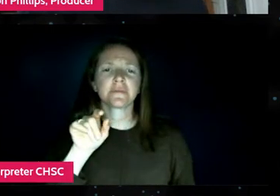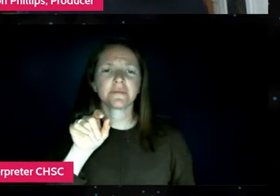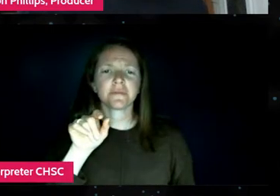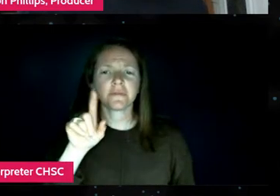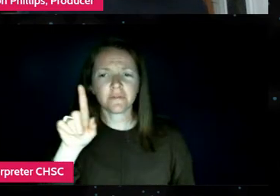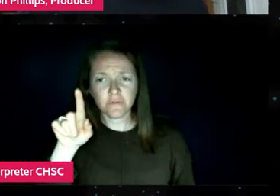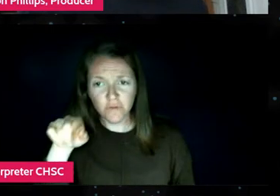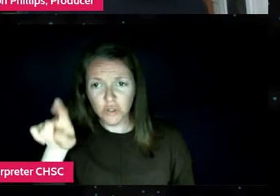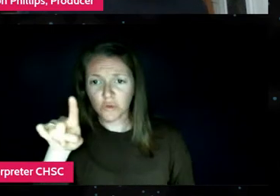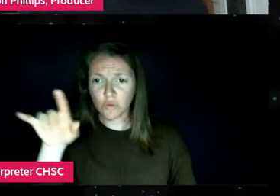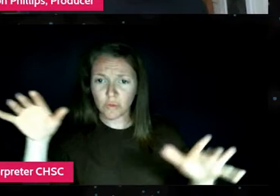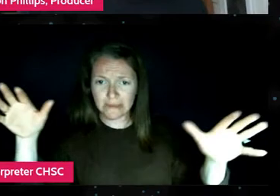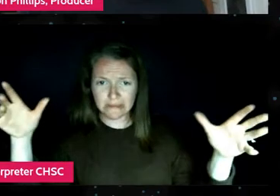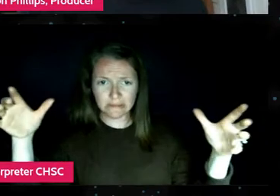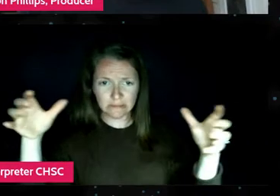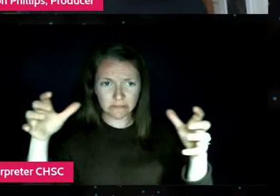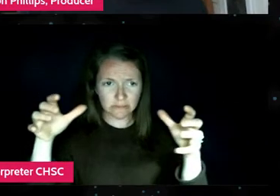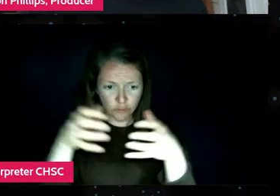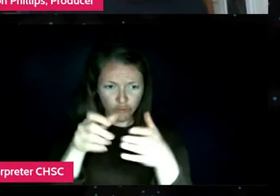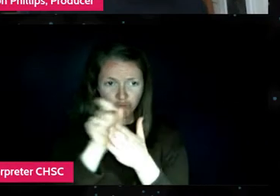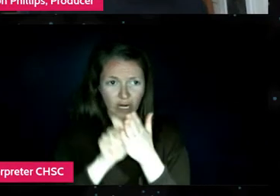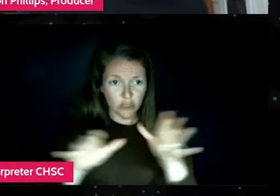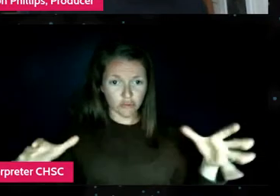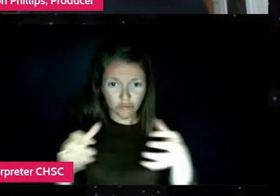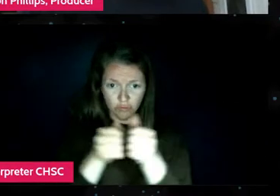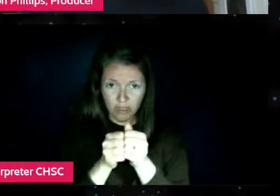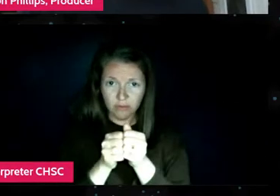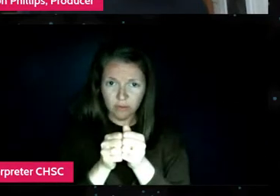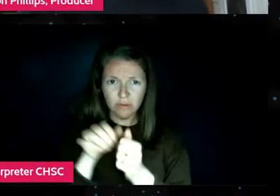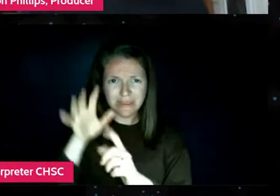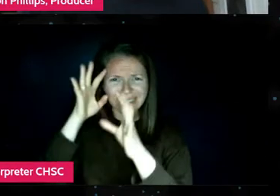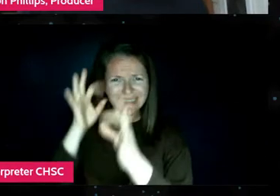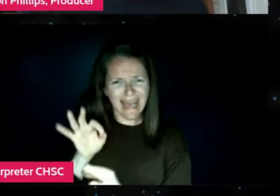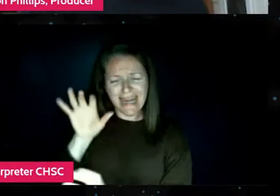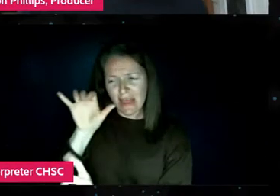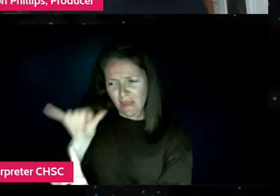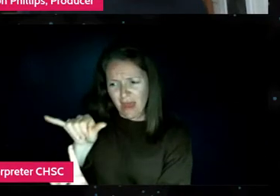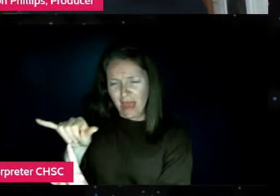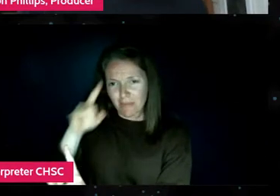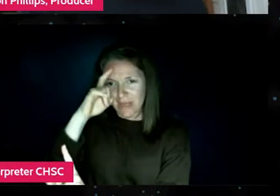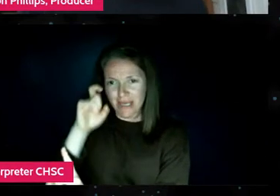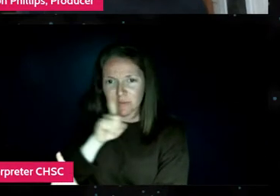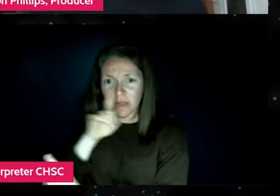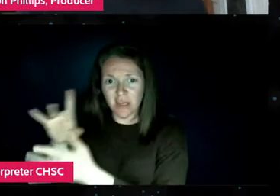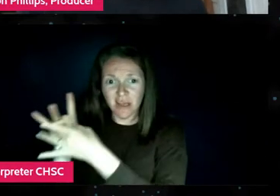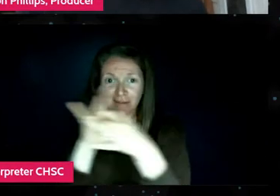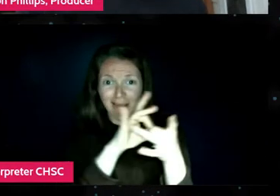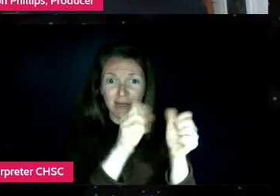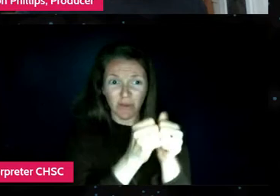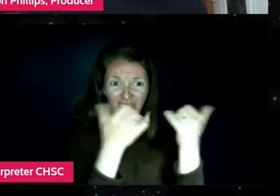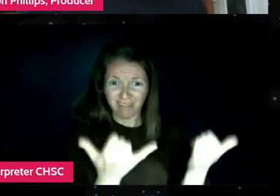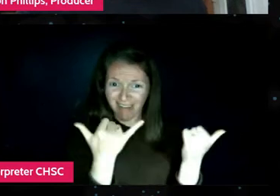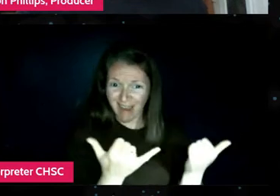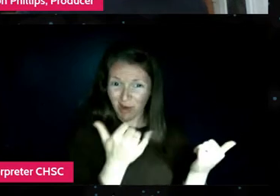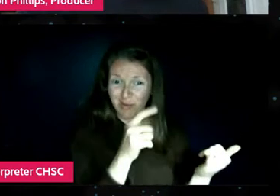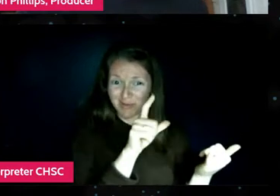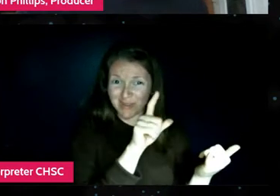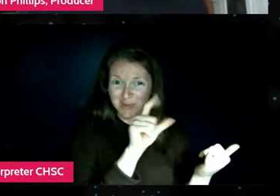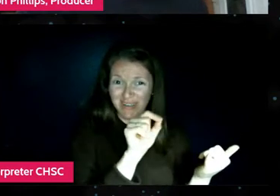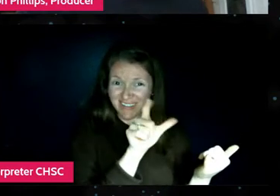as a collective of writers, chose this because it also speaks to 2021.